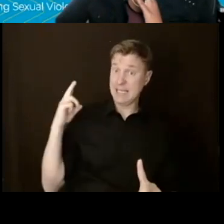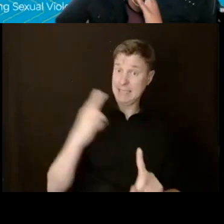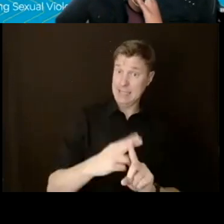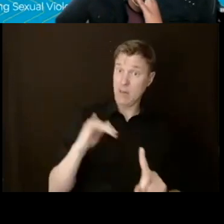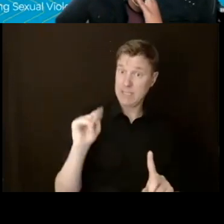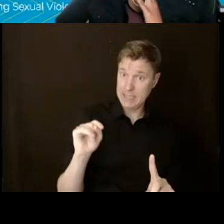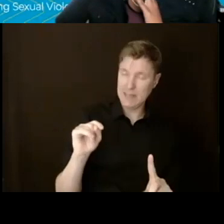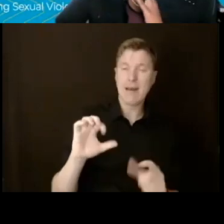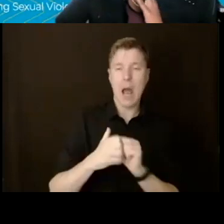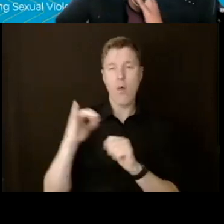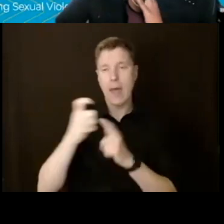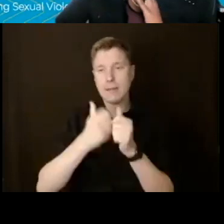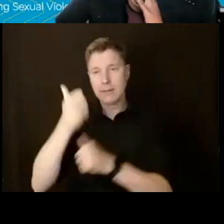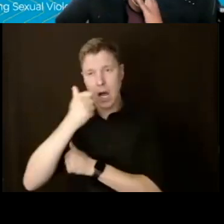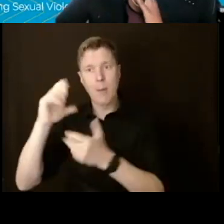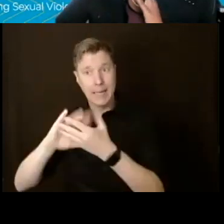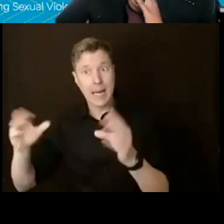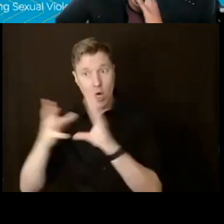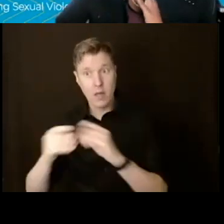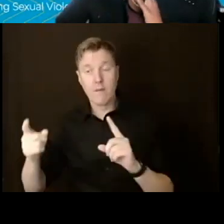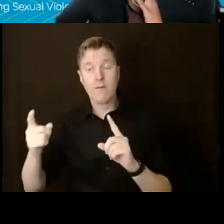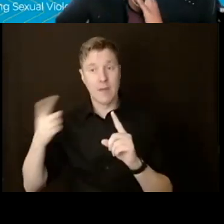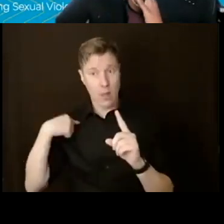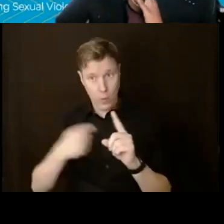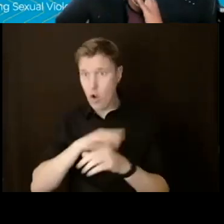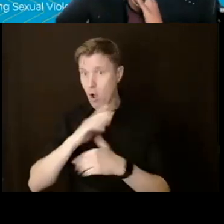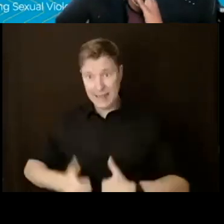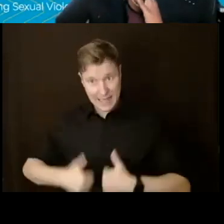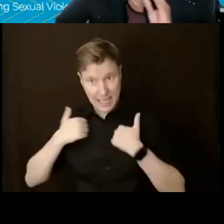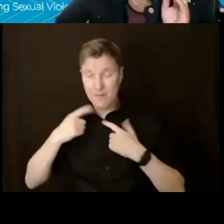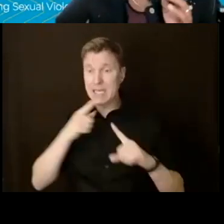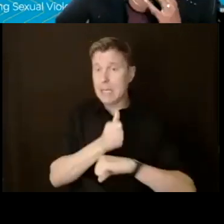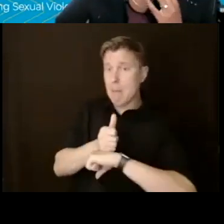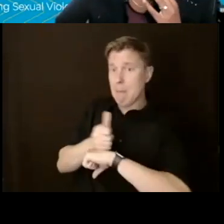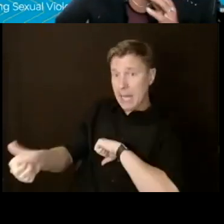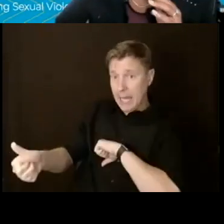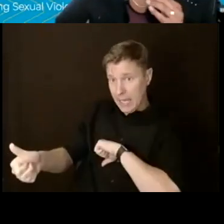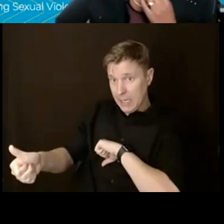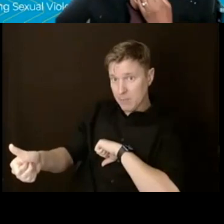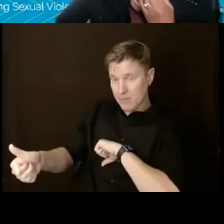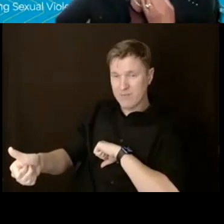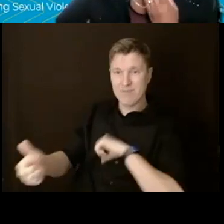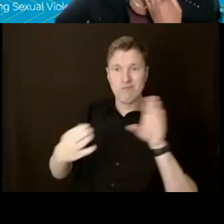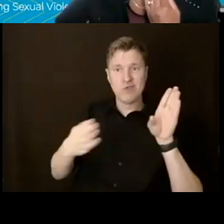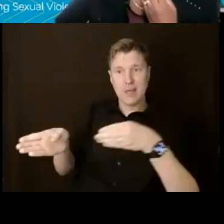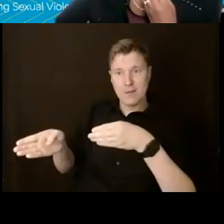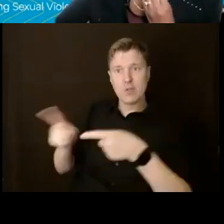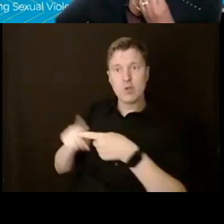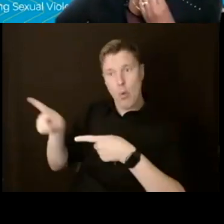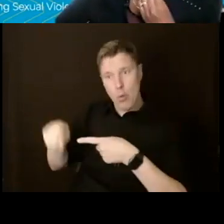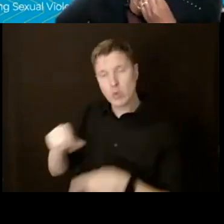narrative works, that we all swim in, blame shifts to usually those who are